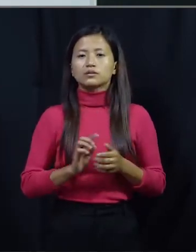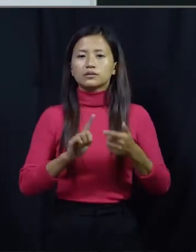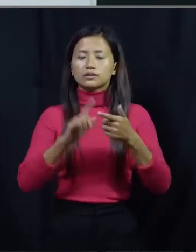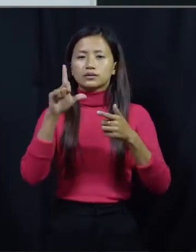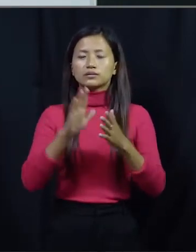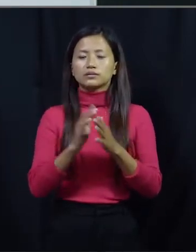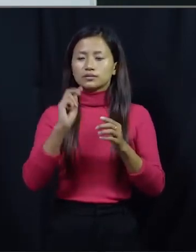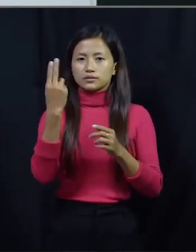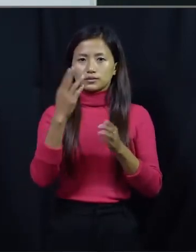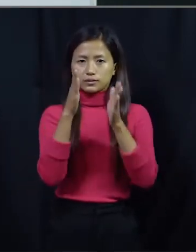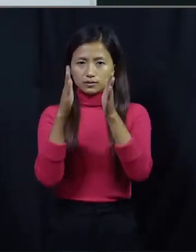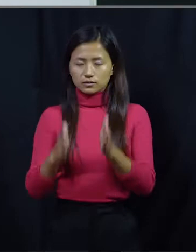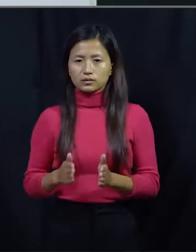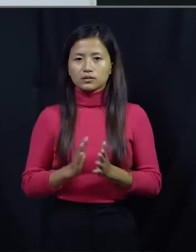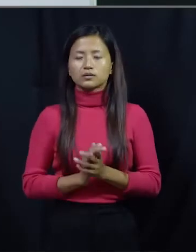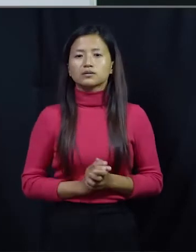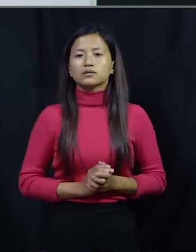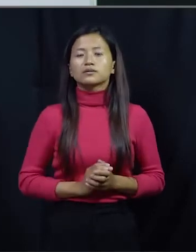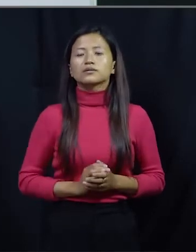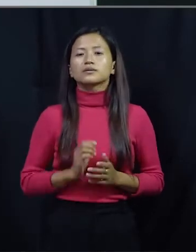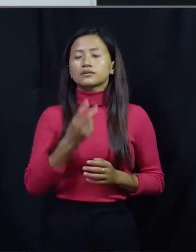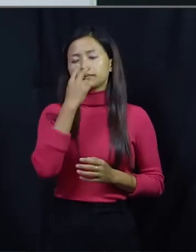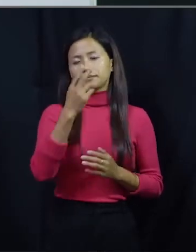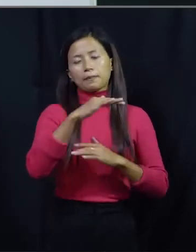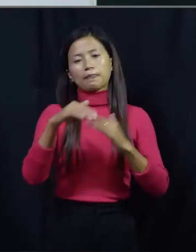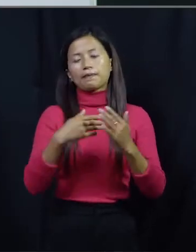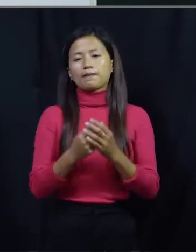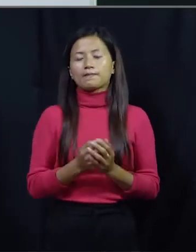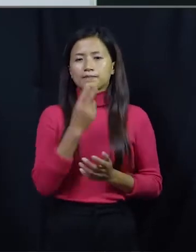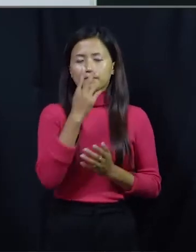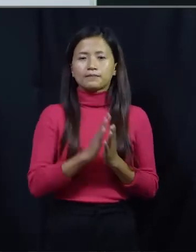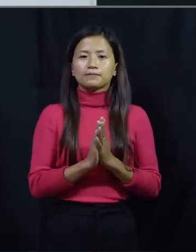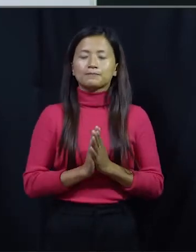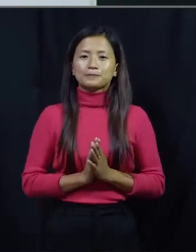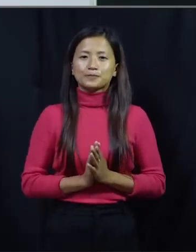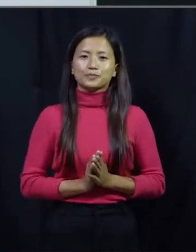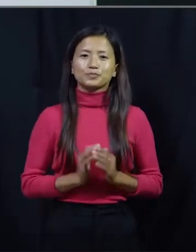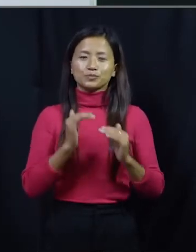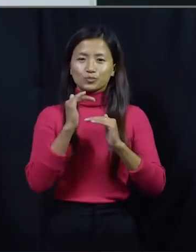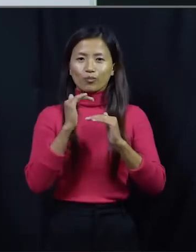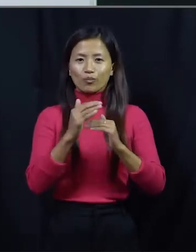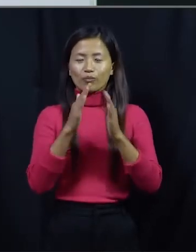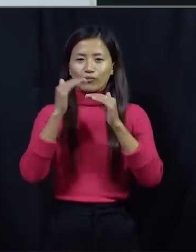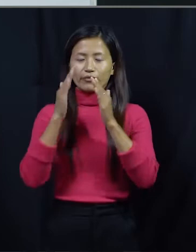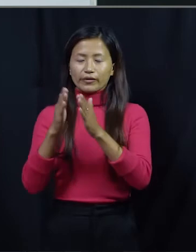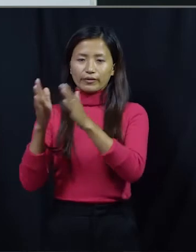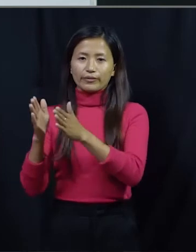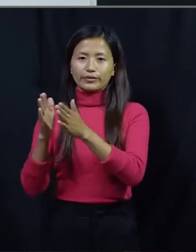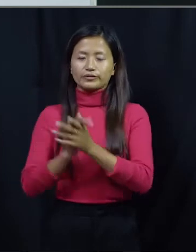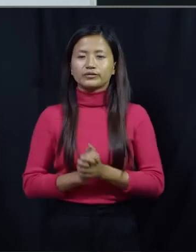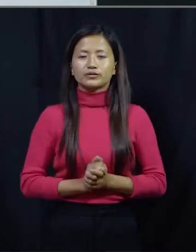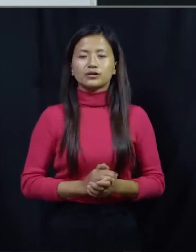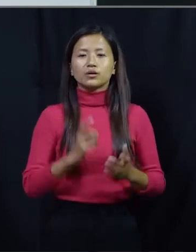the second set. Okay, already we have seen what is a domain and what is a codomain and range. Domain is 1, 2,